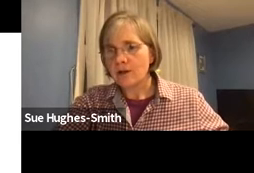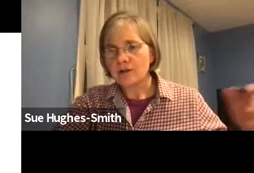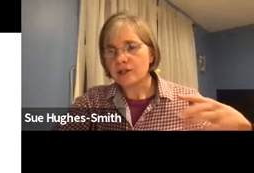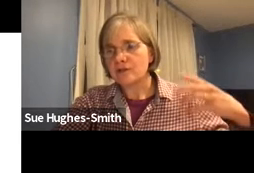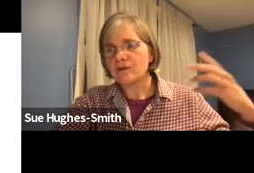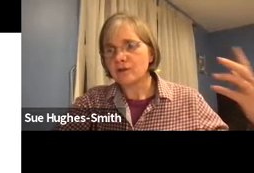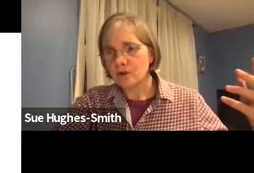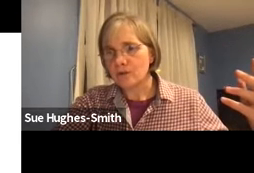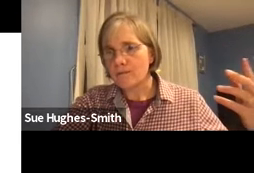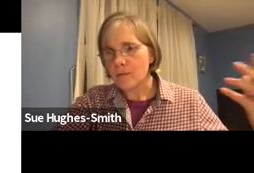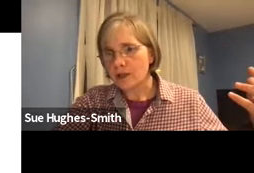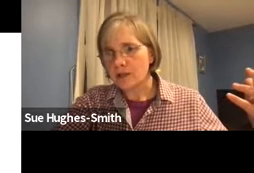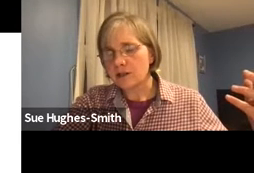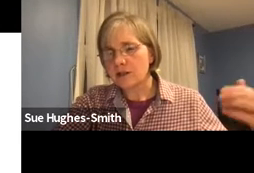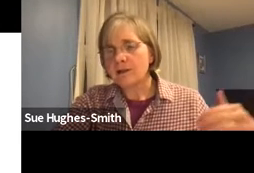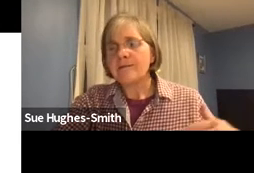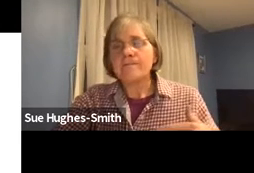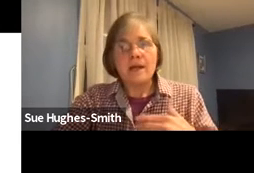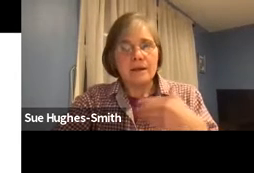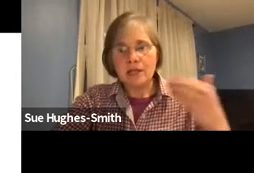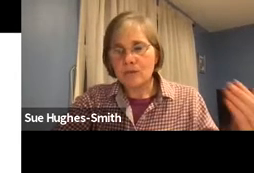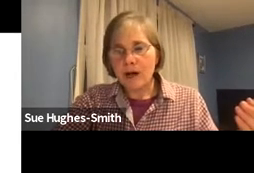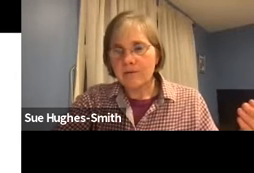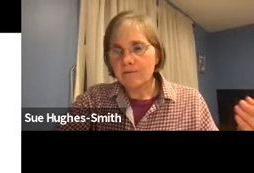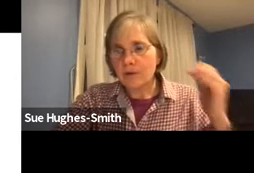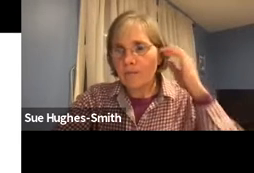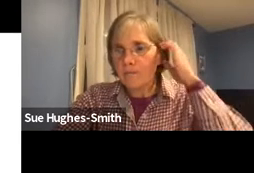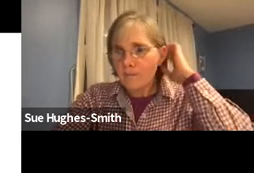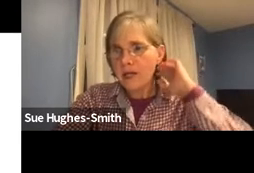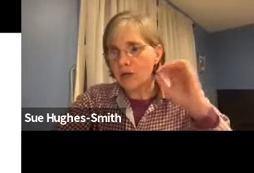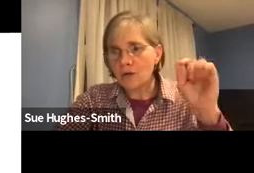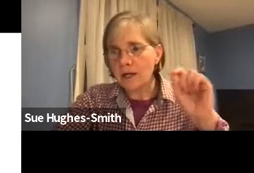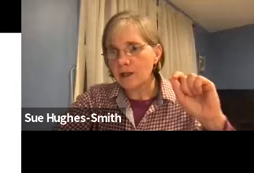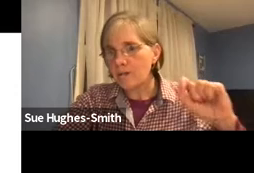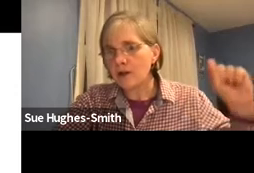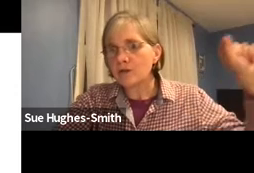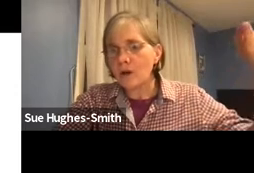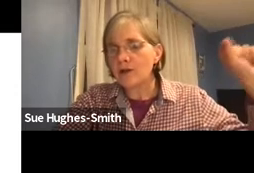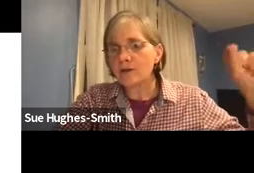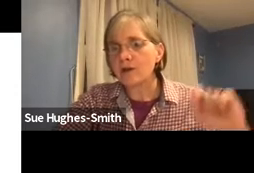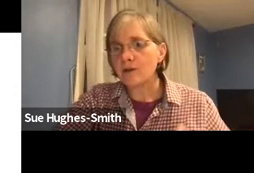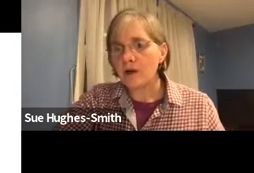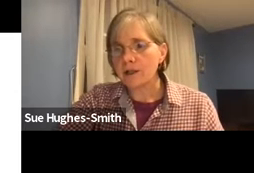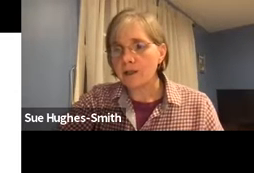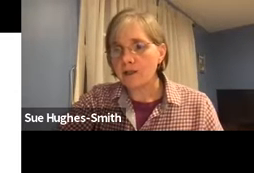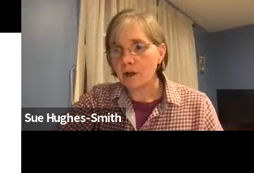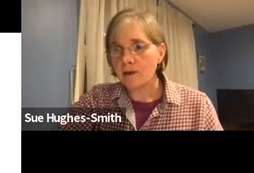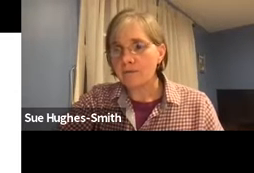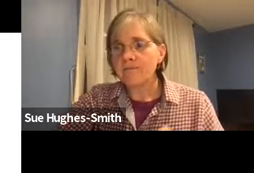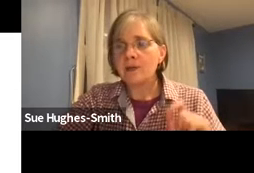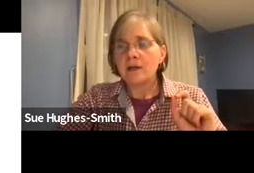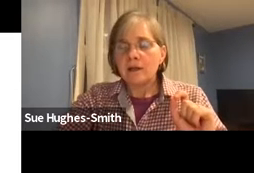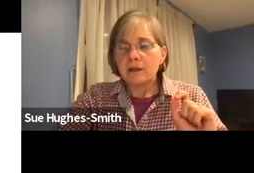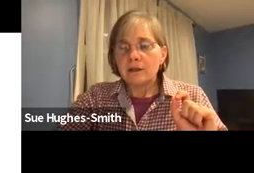future. There's these future markets. And then you might, pin a rate compared to where you think the market's